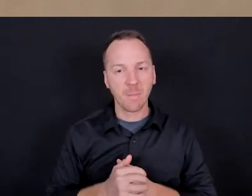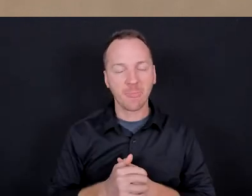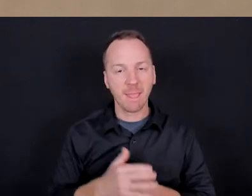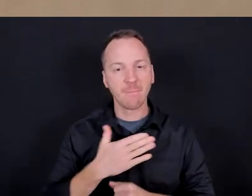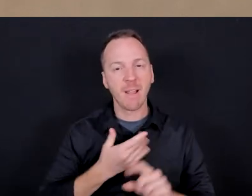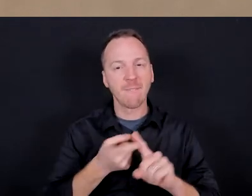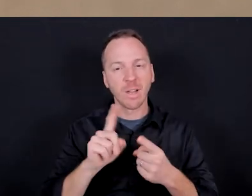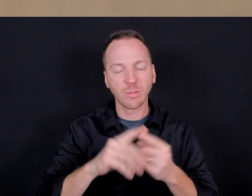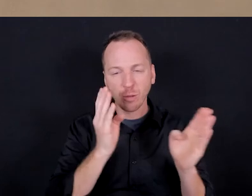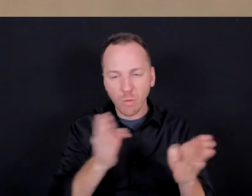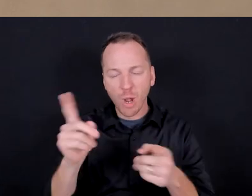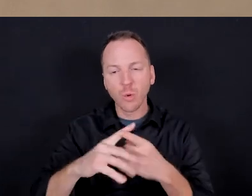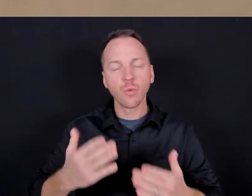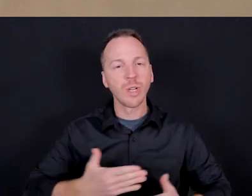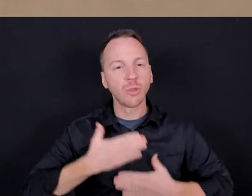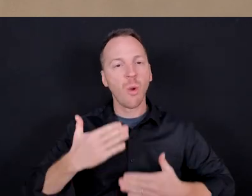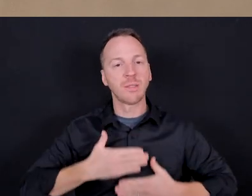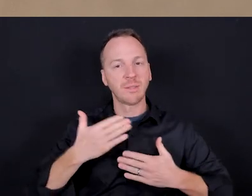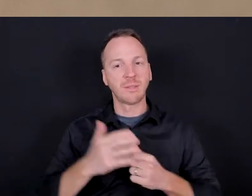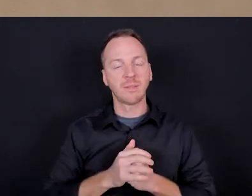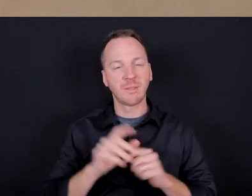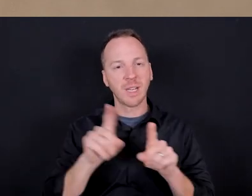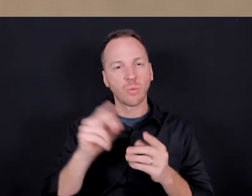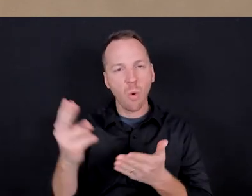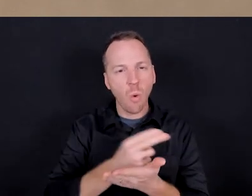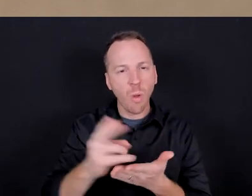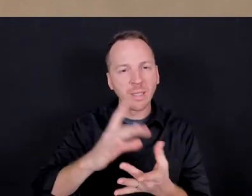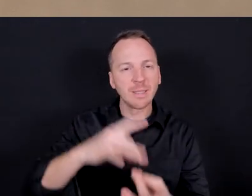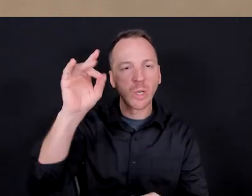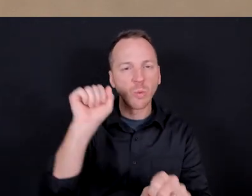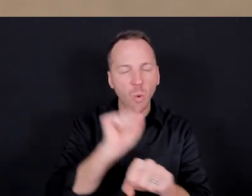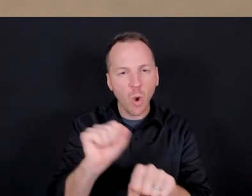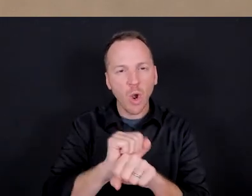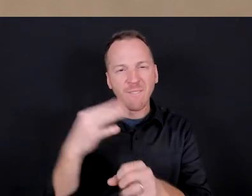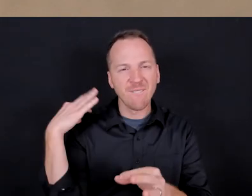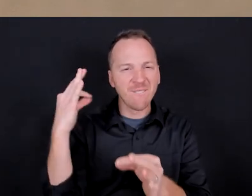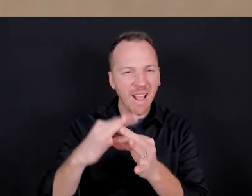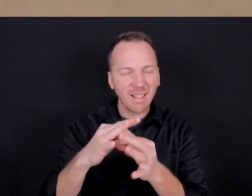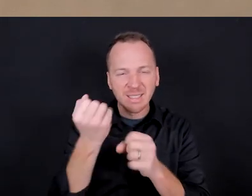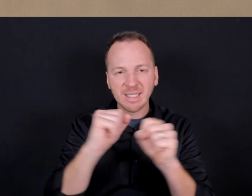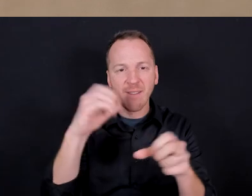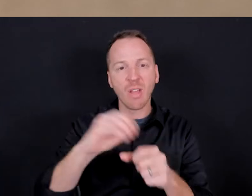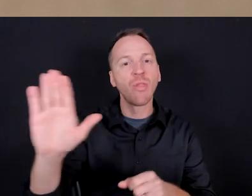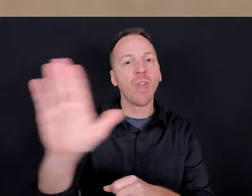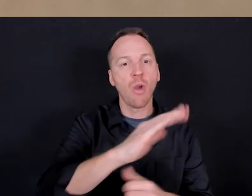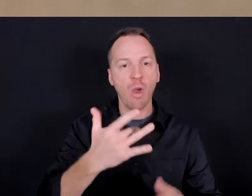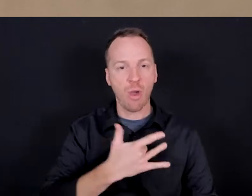And then, my friends, prepare to rejoice as the Holy Spirit works saving faith and love in their